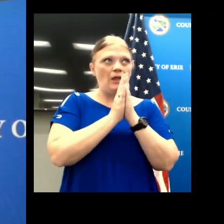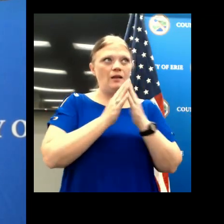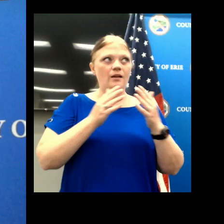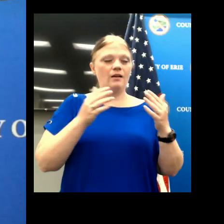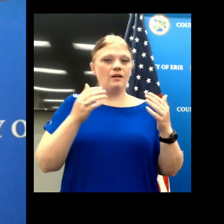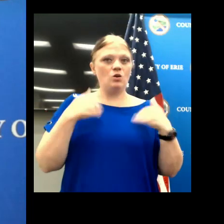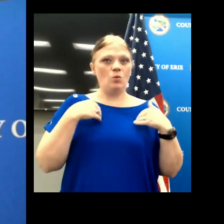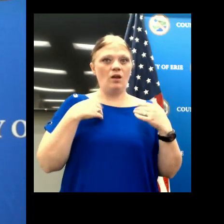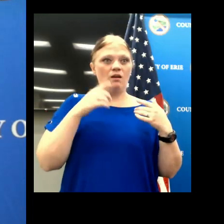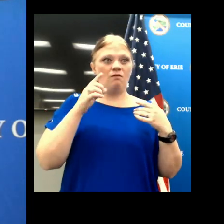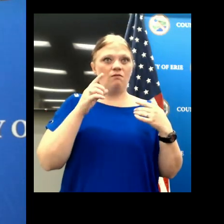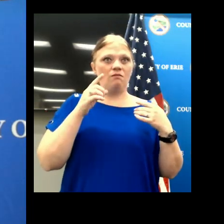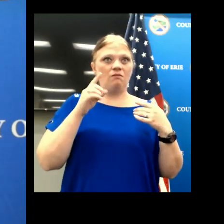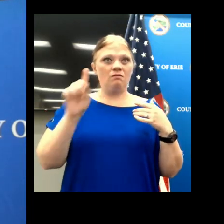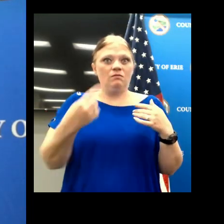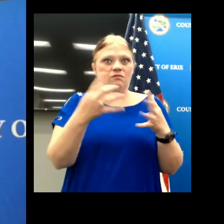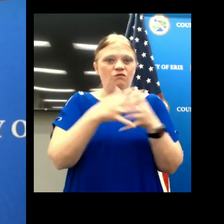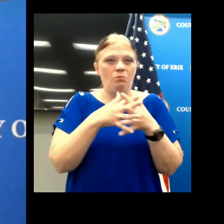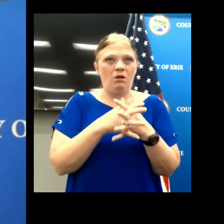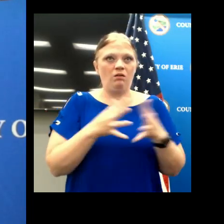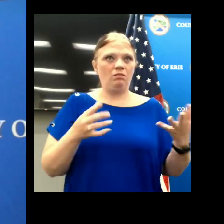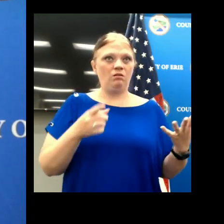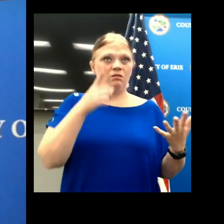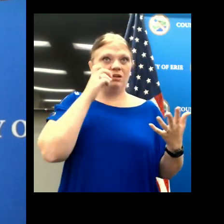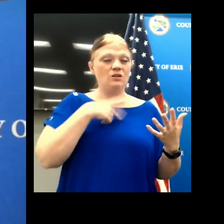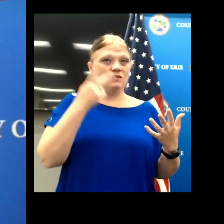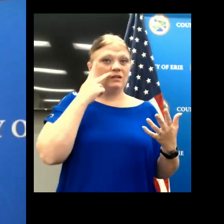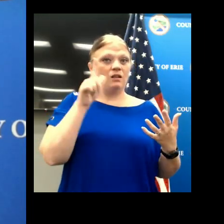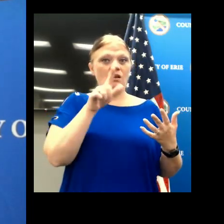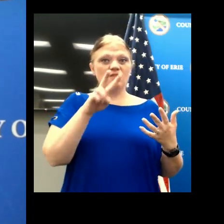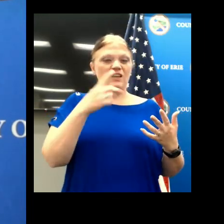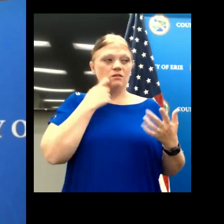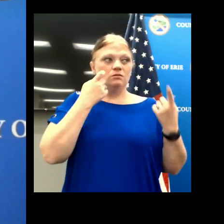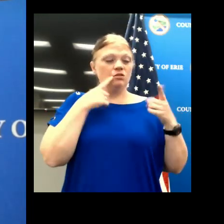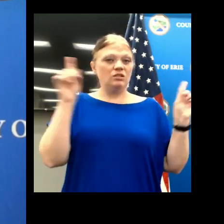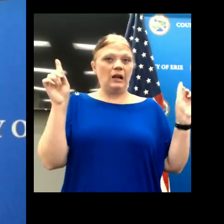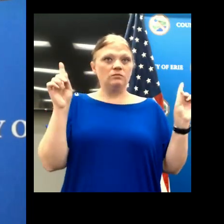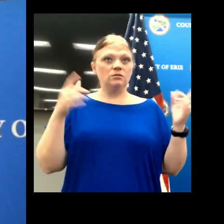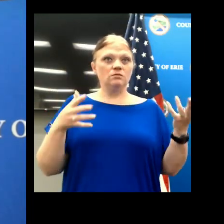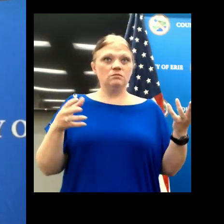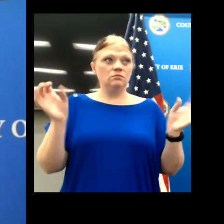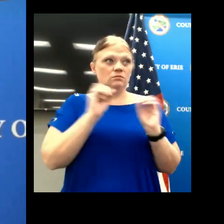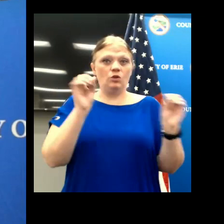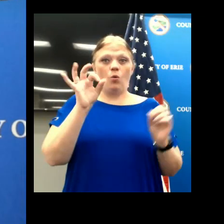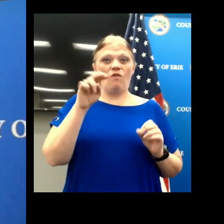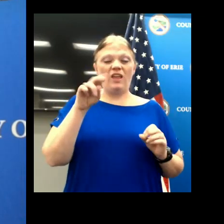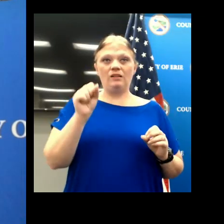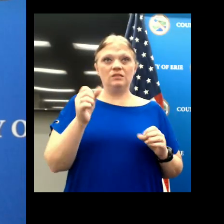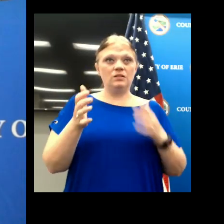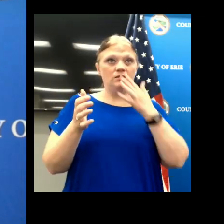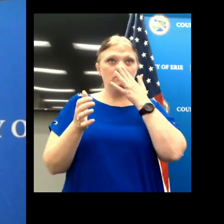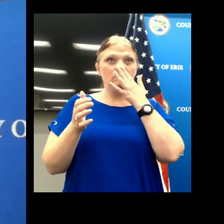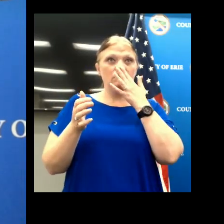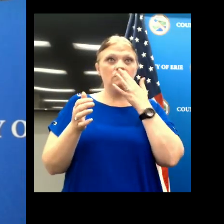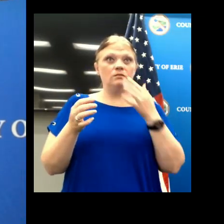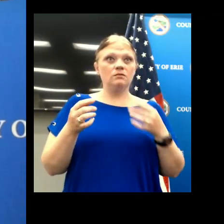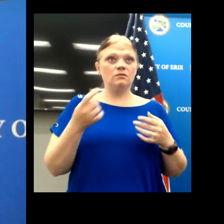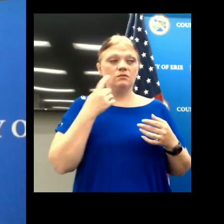just football. Because I think you see what Las Vegas just announced. No fans. They just